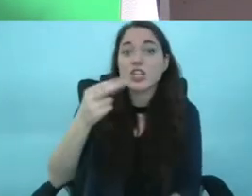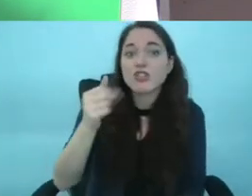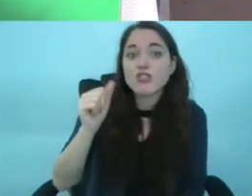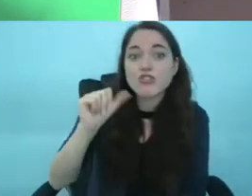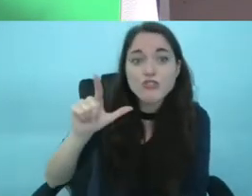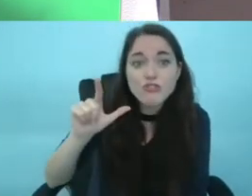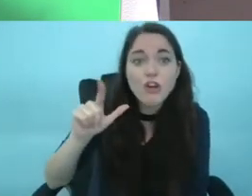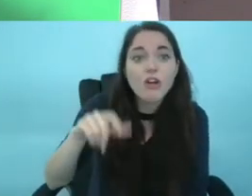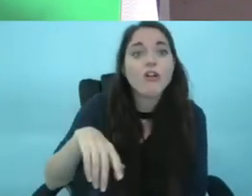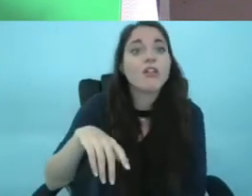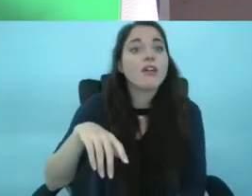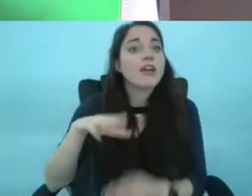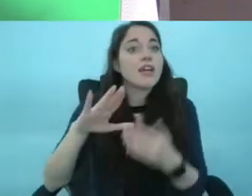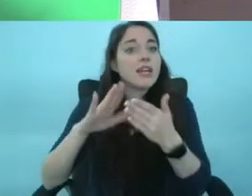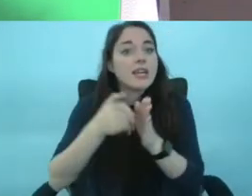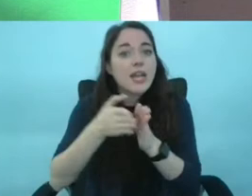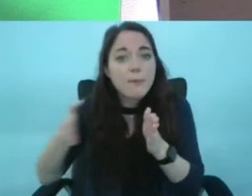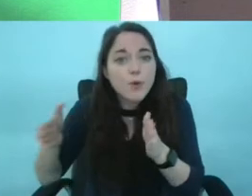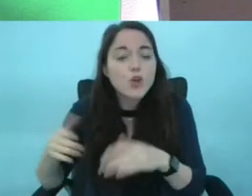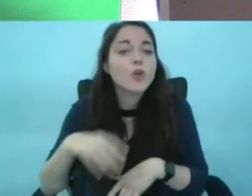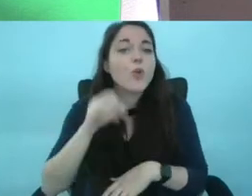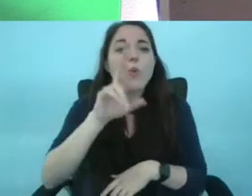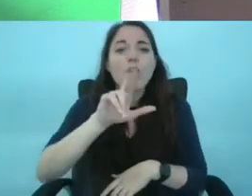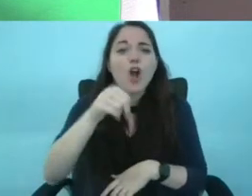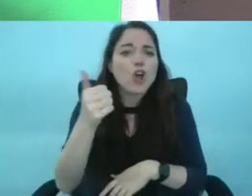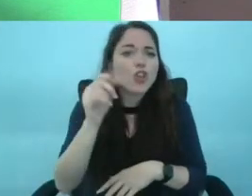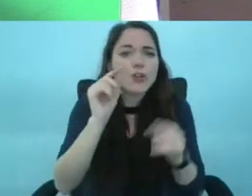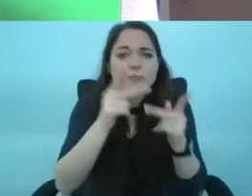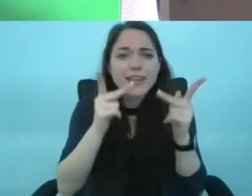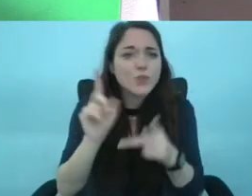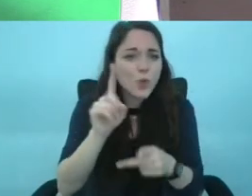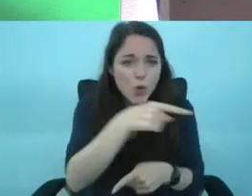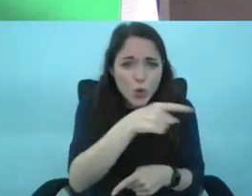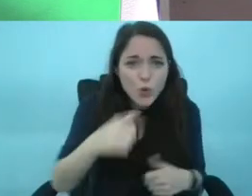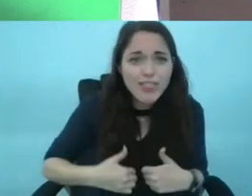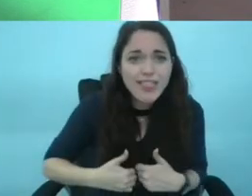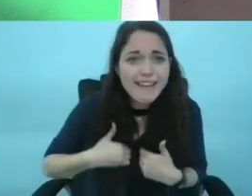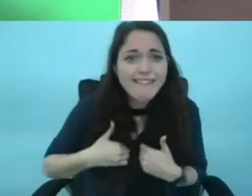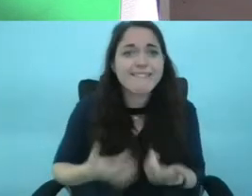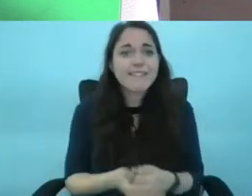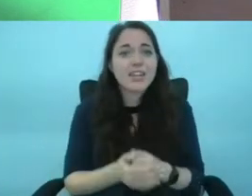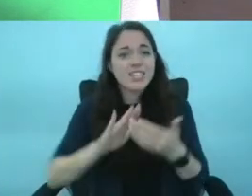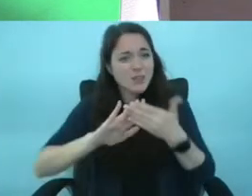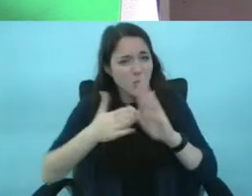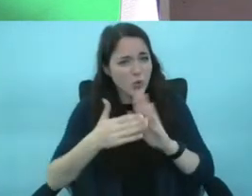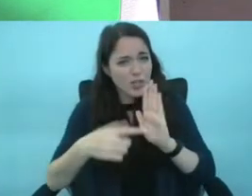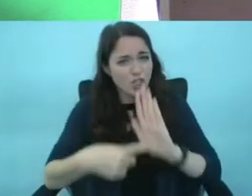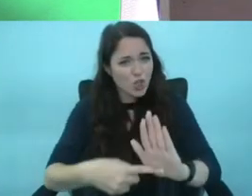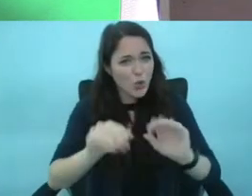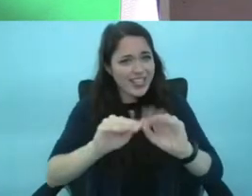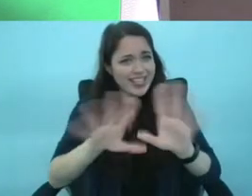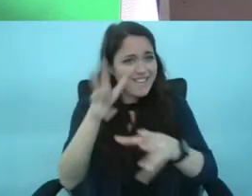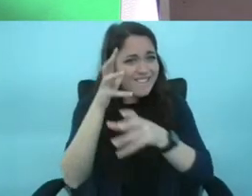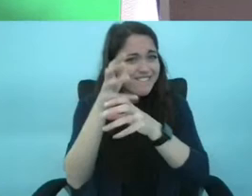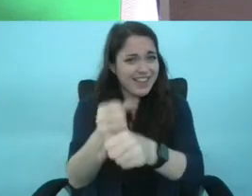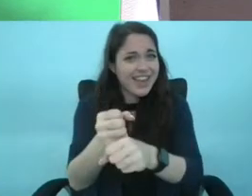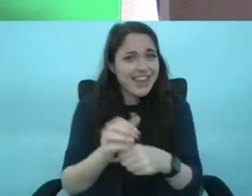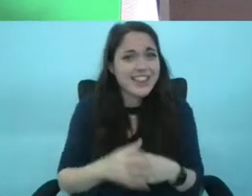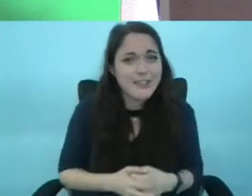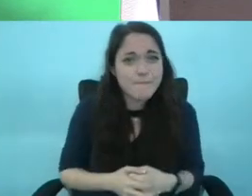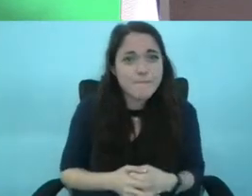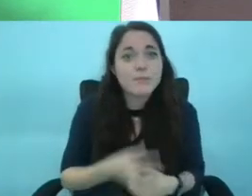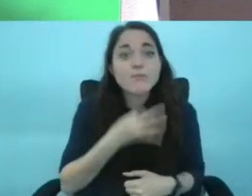as a church community of faith and around us as individuals. Are the hungry